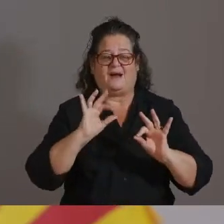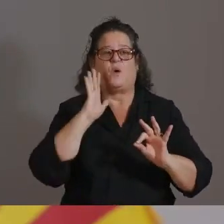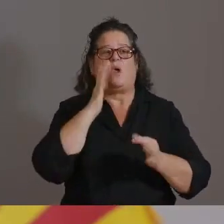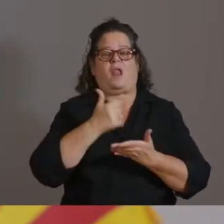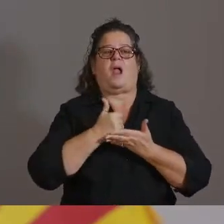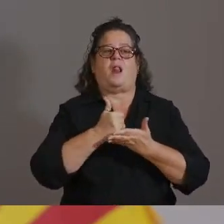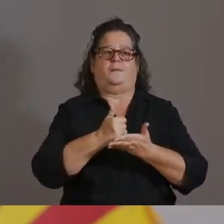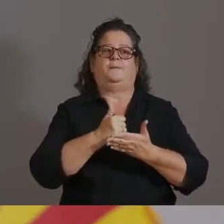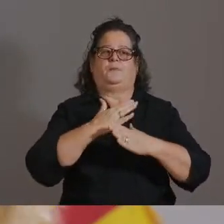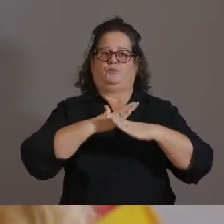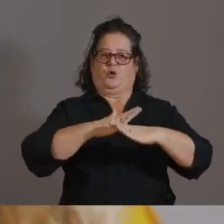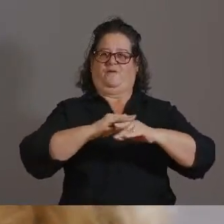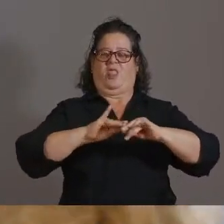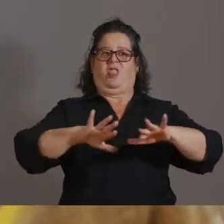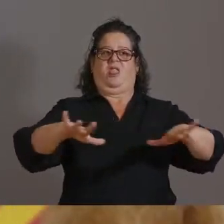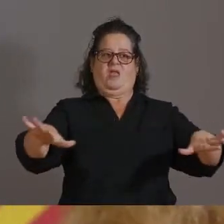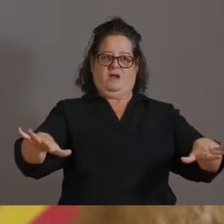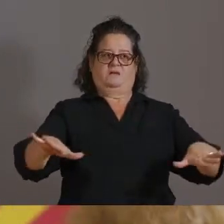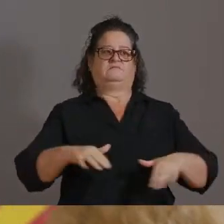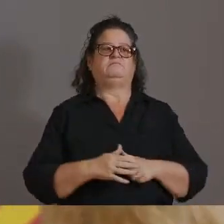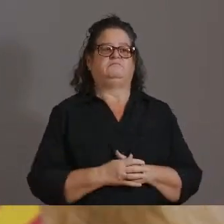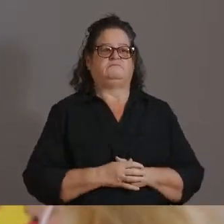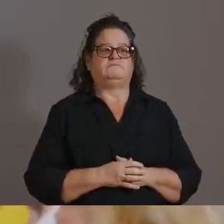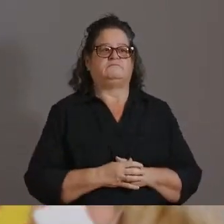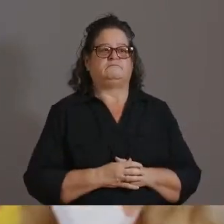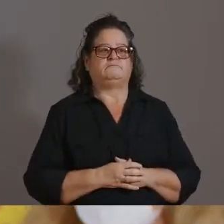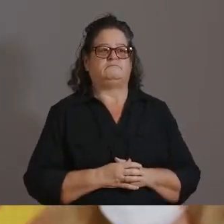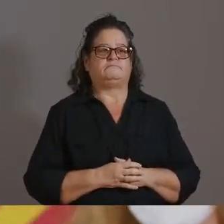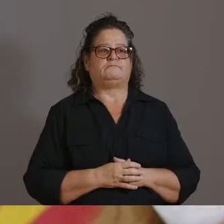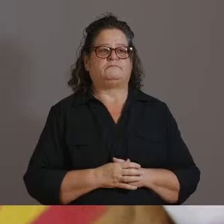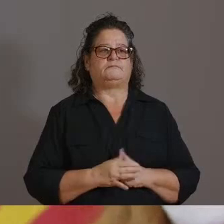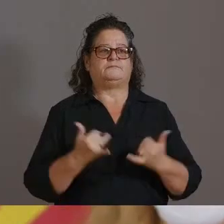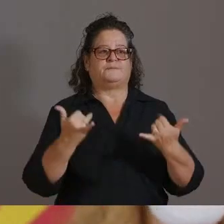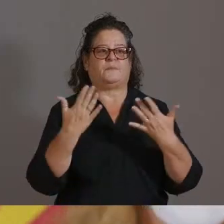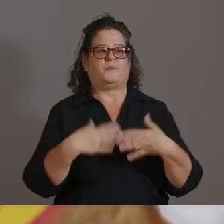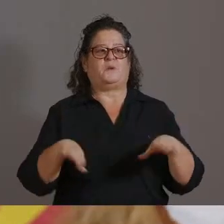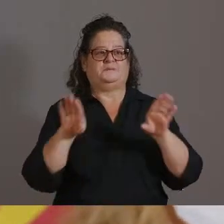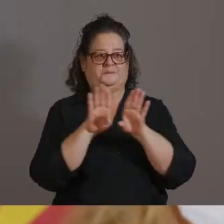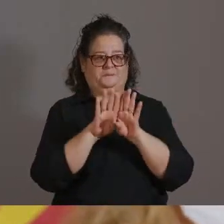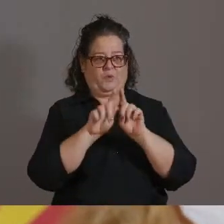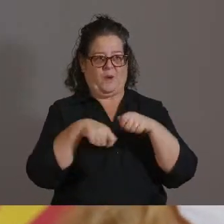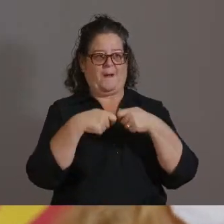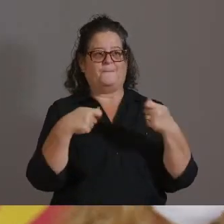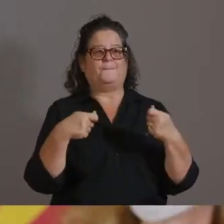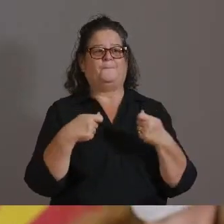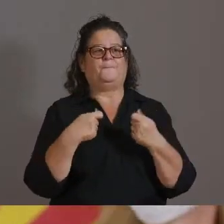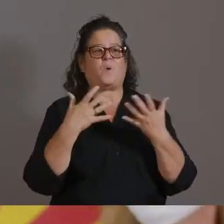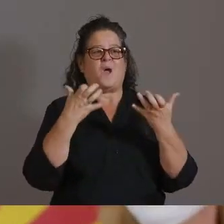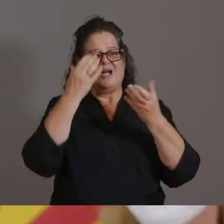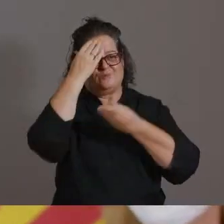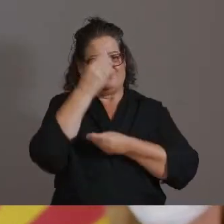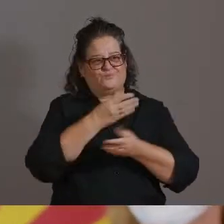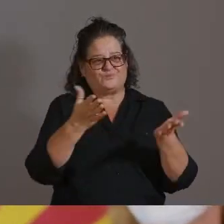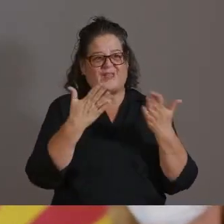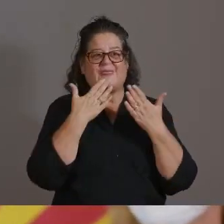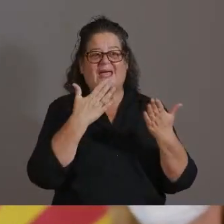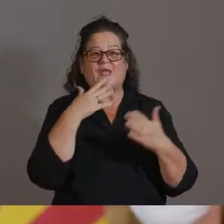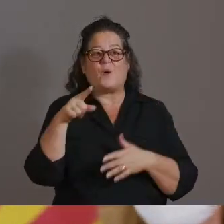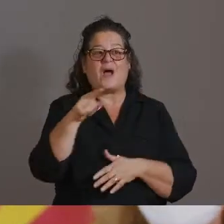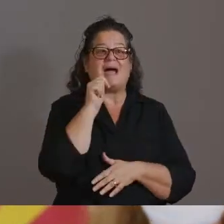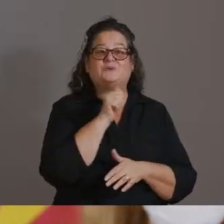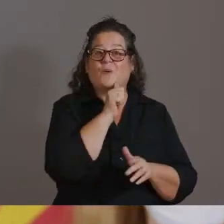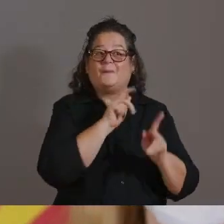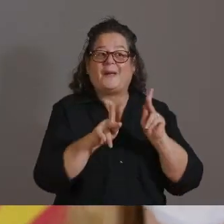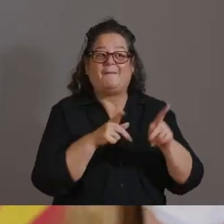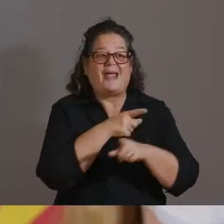spread. So in closing, I want to say again, thank you to Arizonans for the good job that